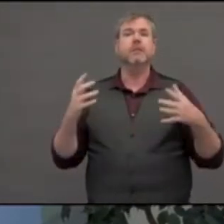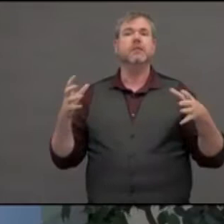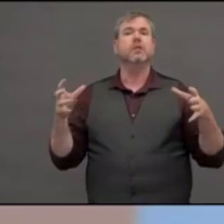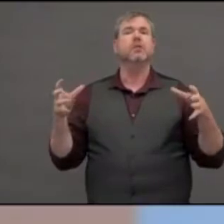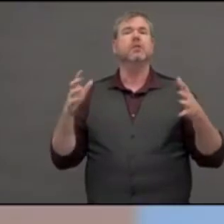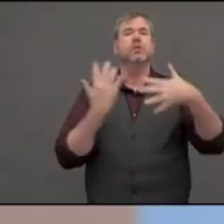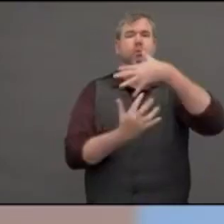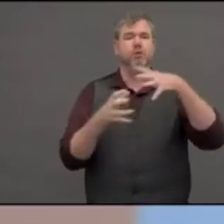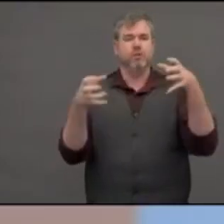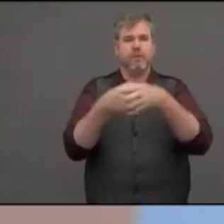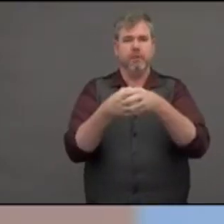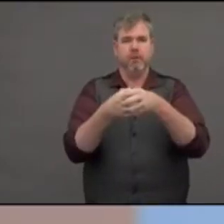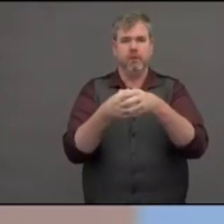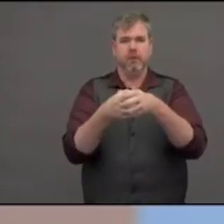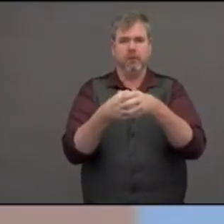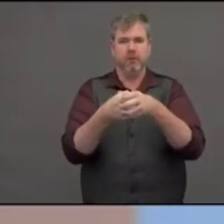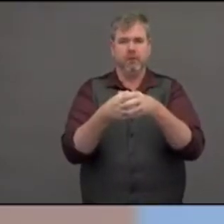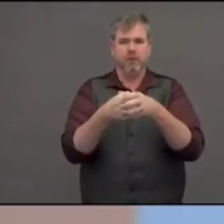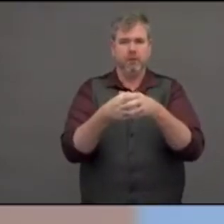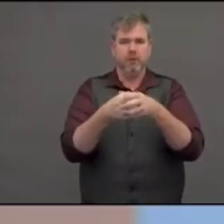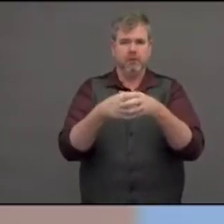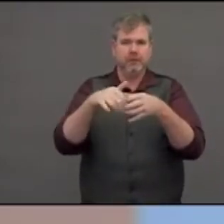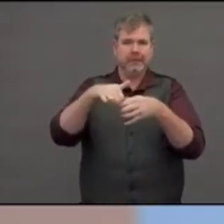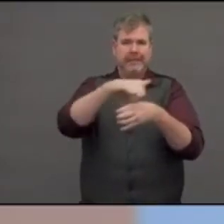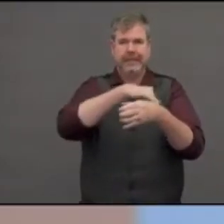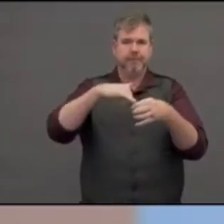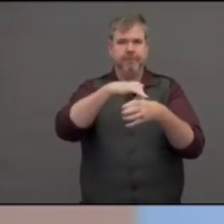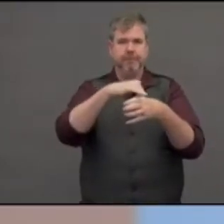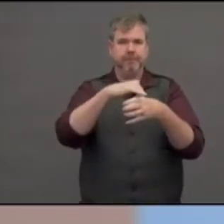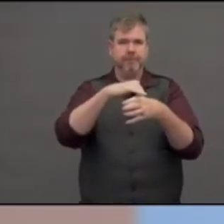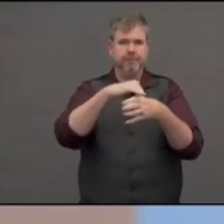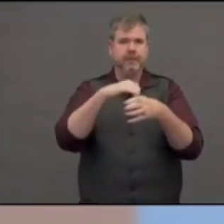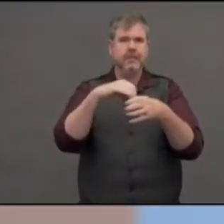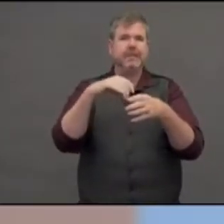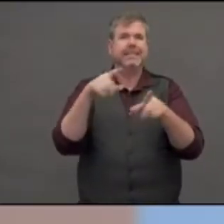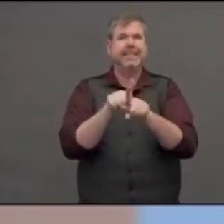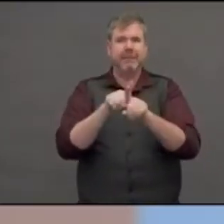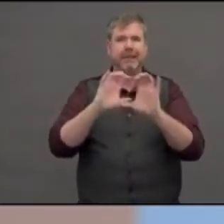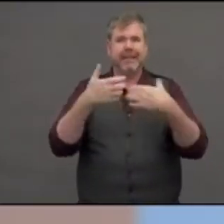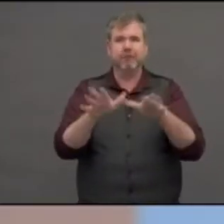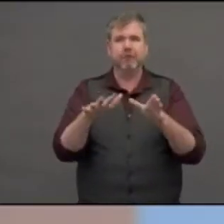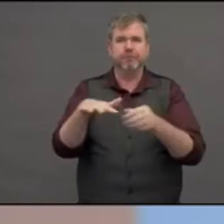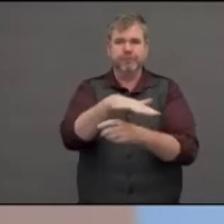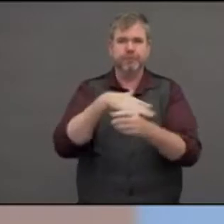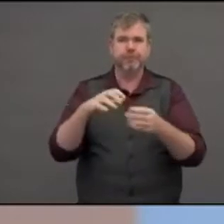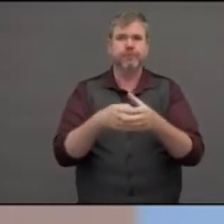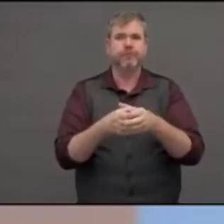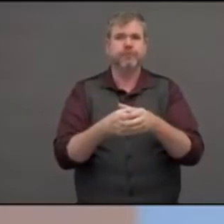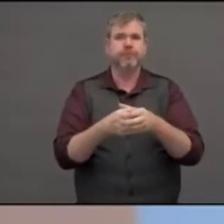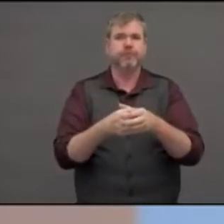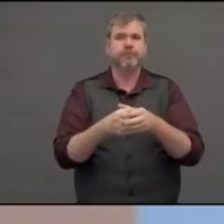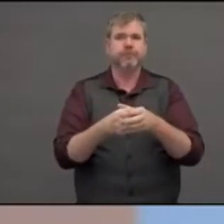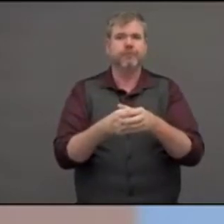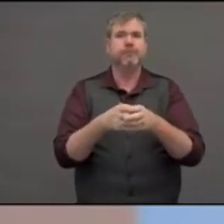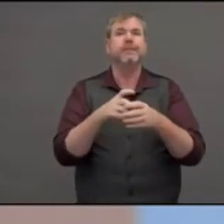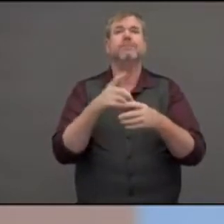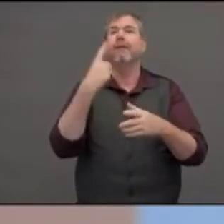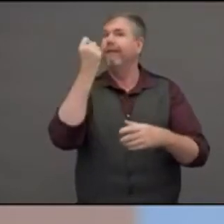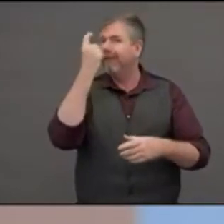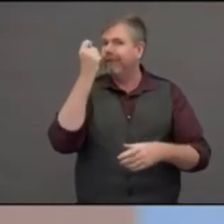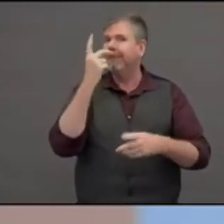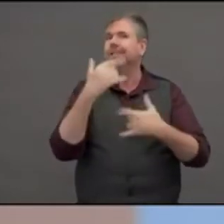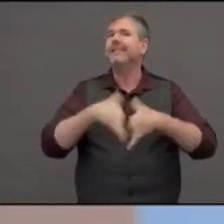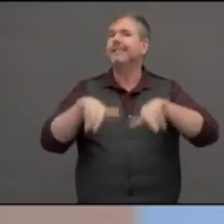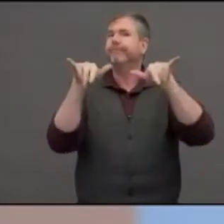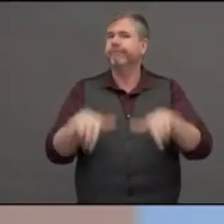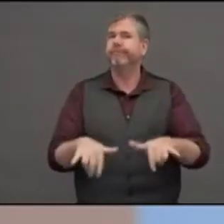be in their small classroom environment, they'd be maintaining their 6 feet social distancing, and then that one cohort would be how they would have their